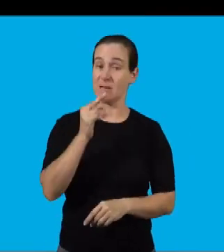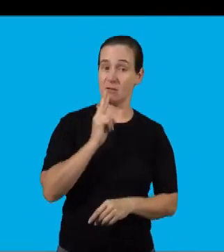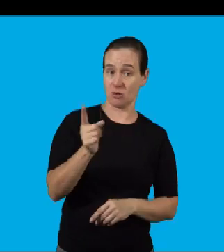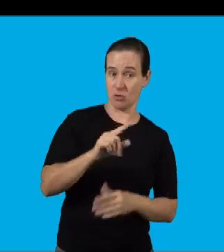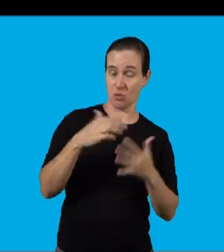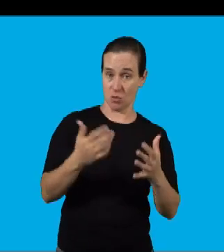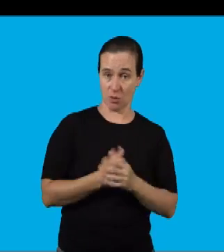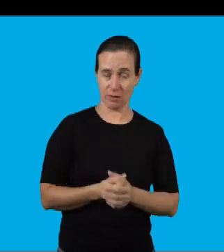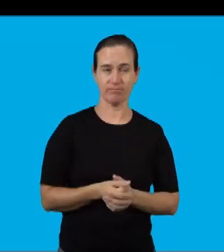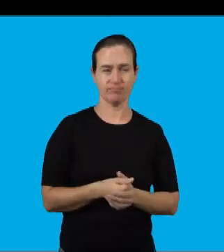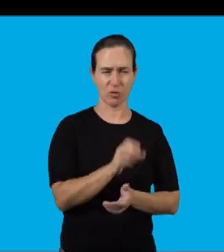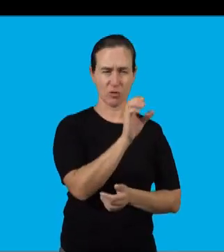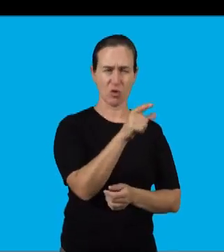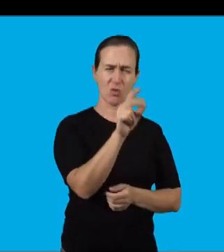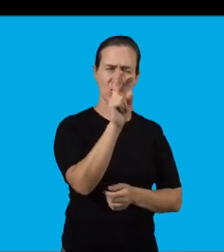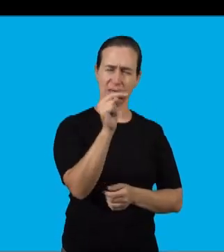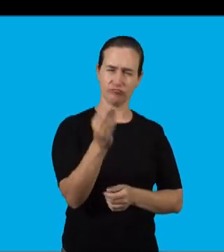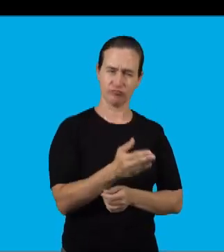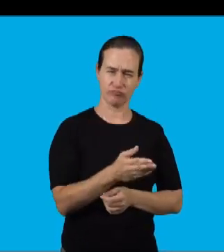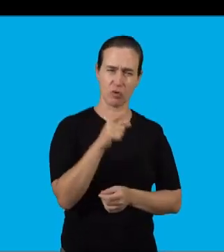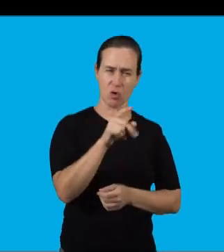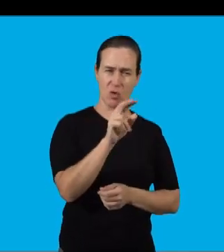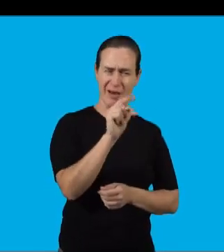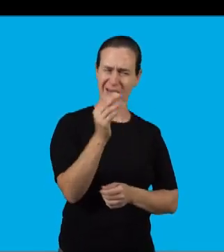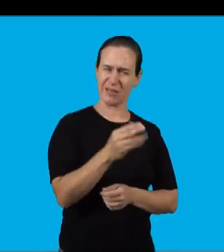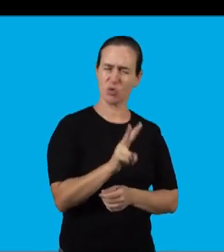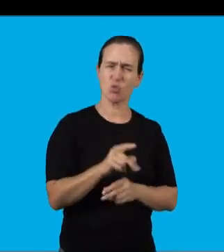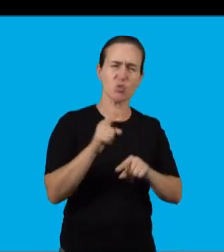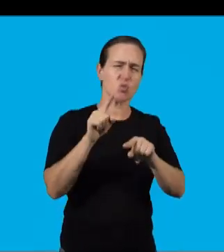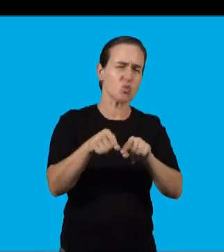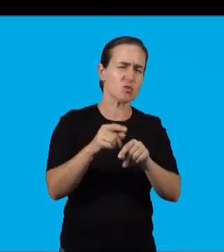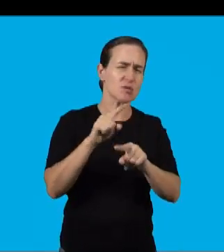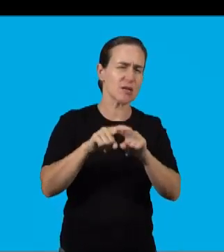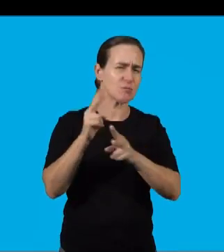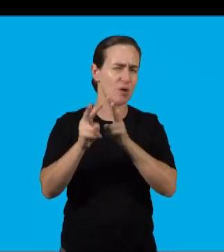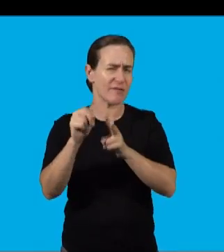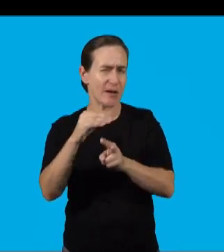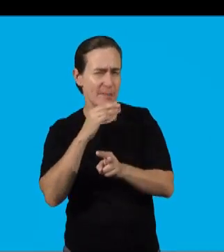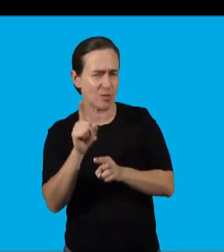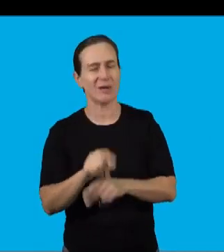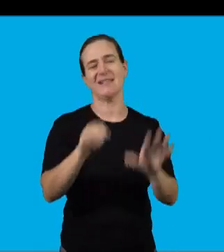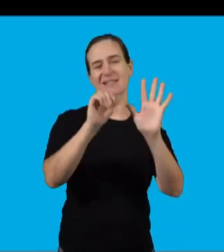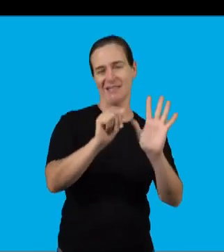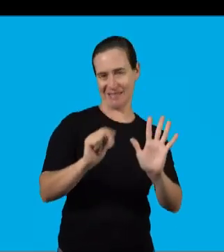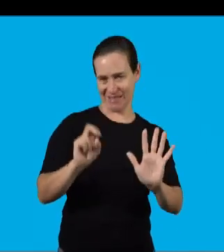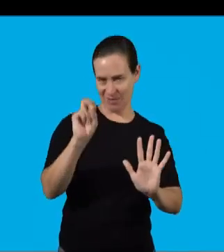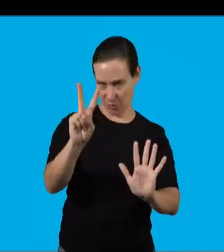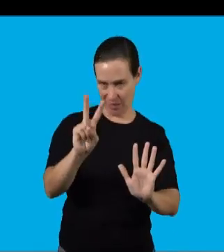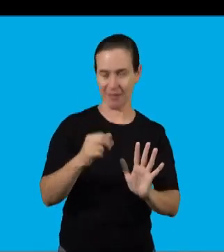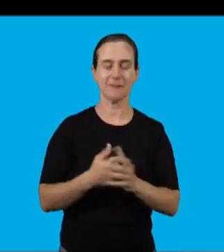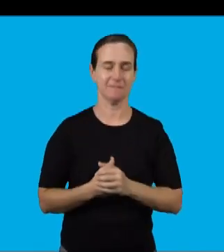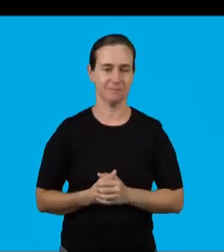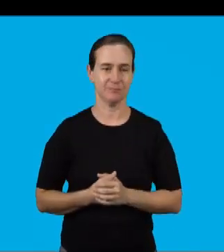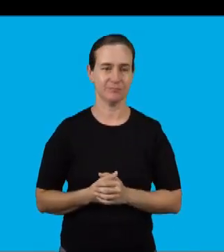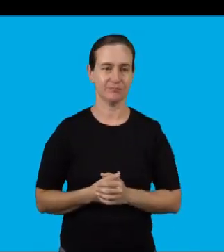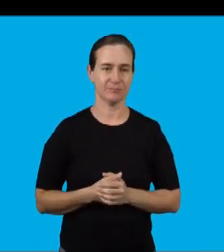answer of, well, when we multiply n over 2 by 12n, that's going to give us 6n squared, because